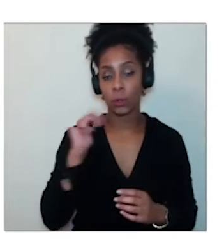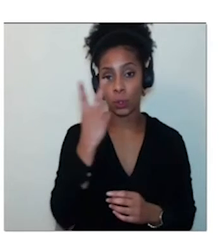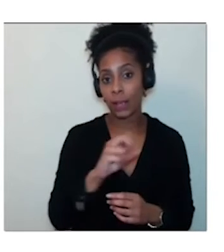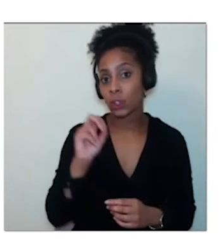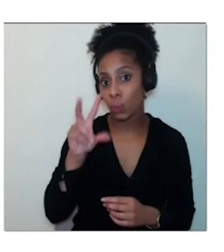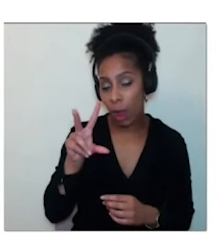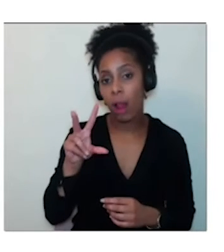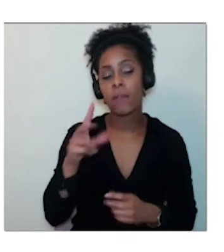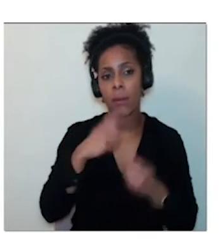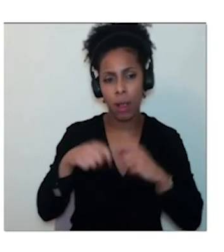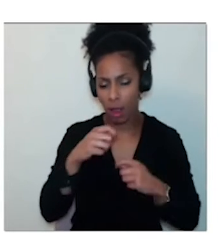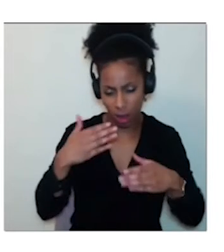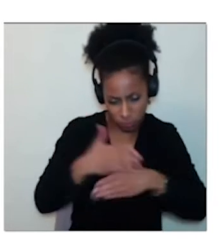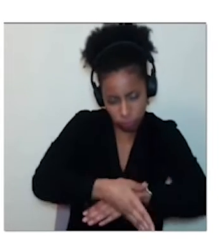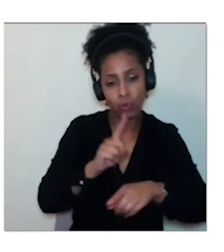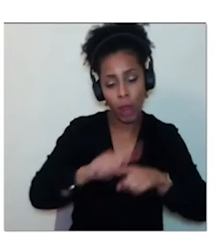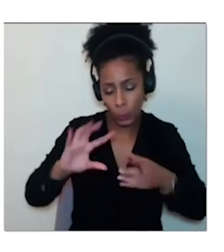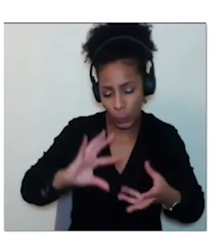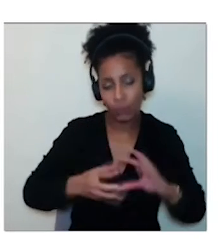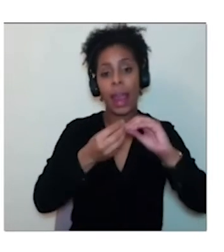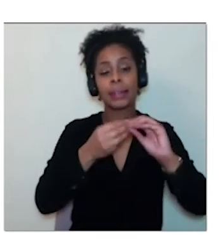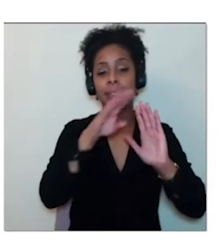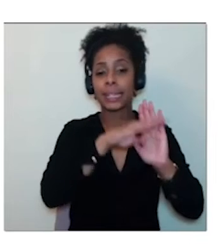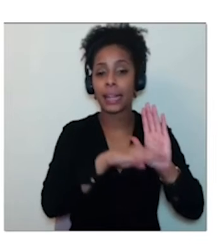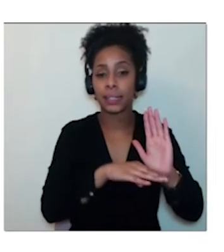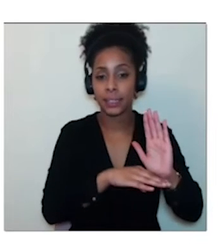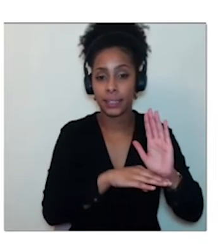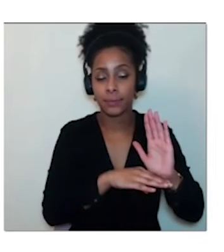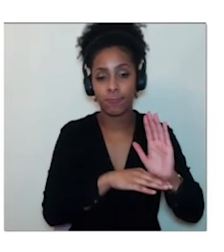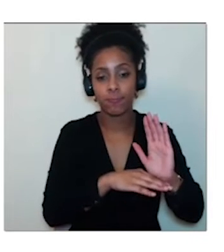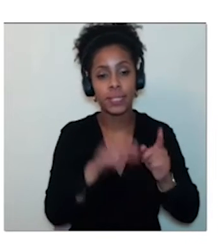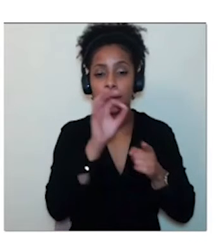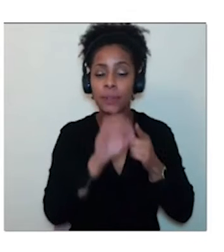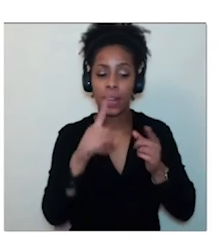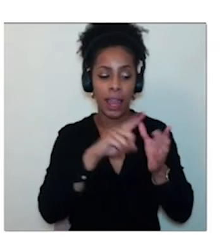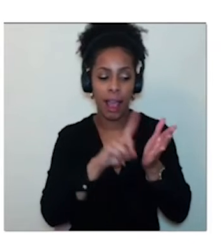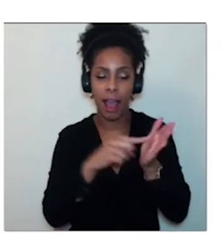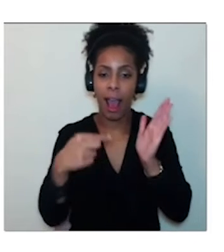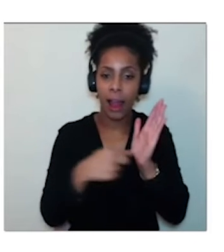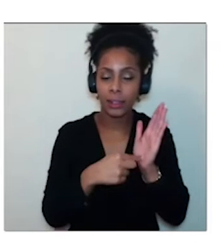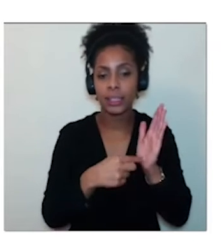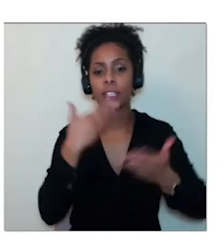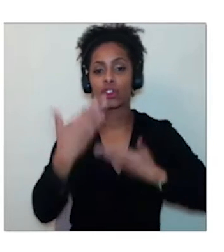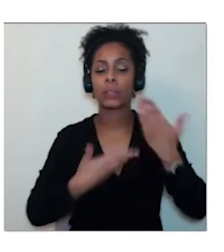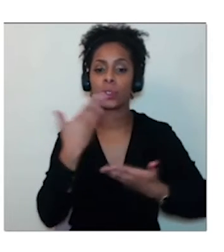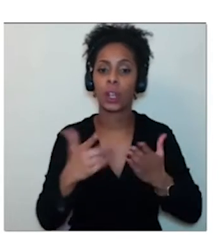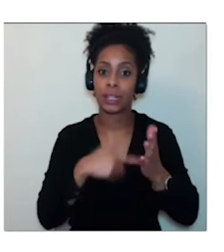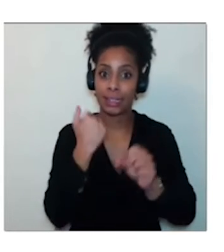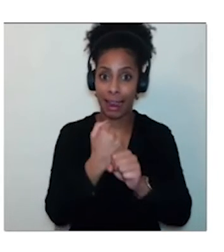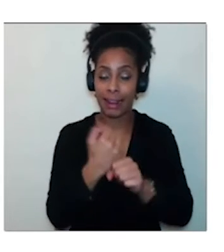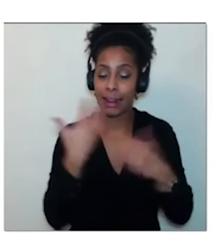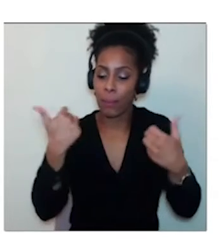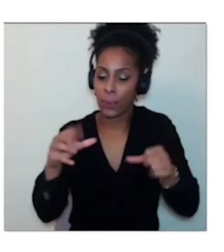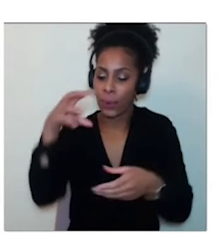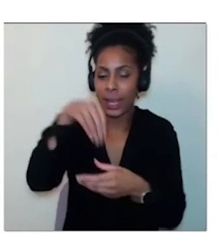standards. In particular, the so-called alt description tag has been added to digital standards to allow descriptions to